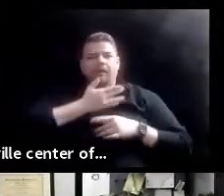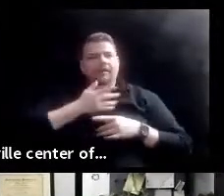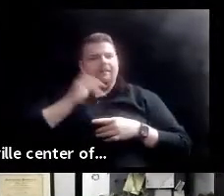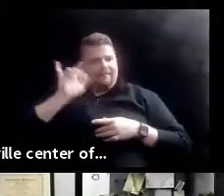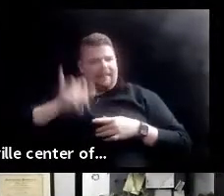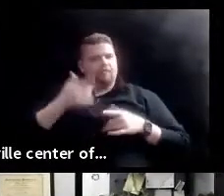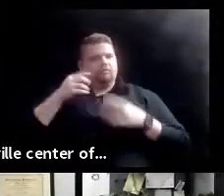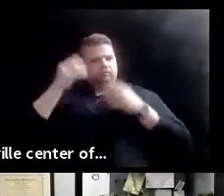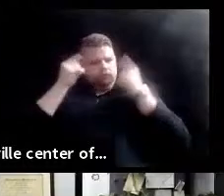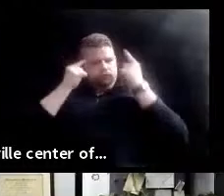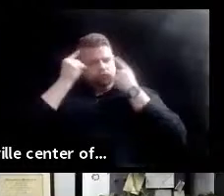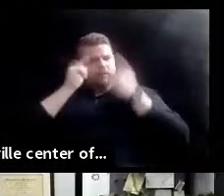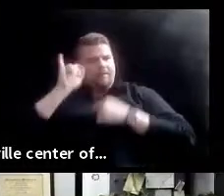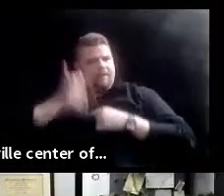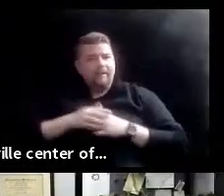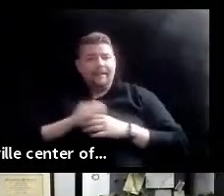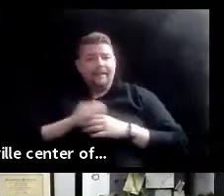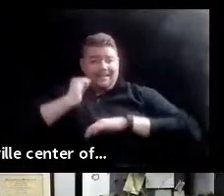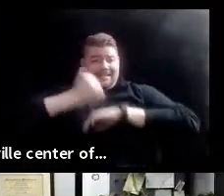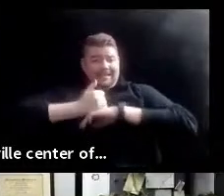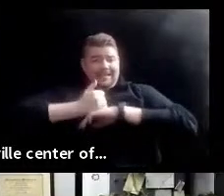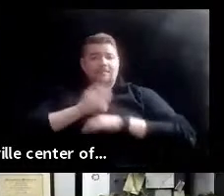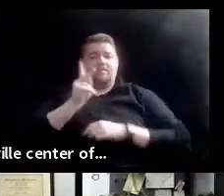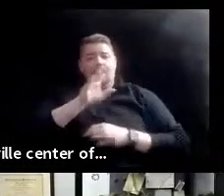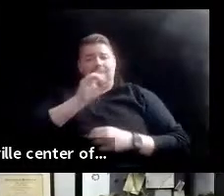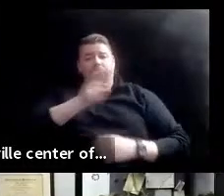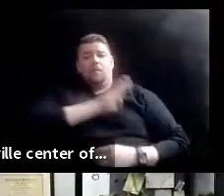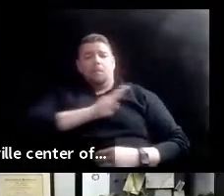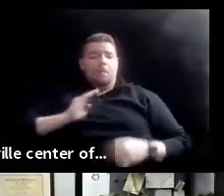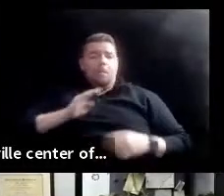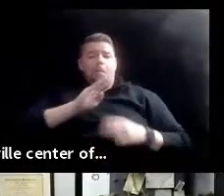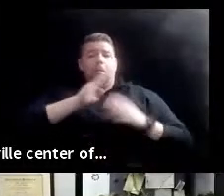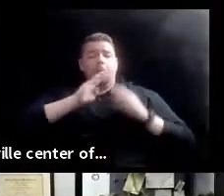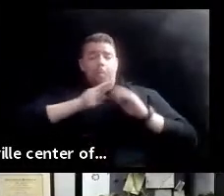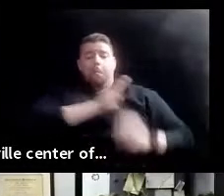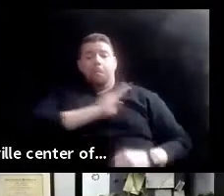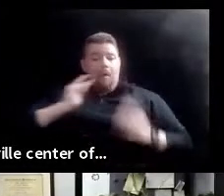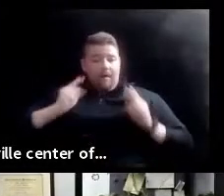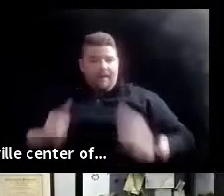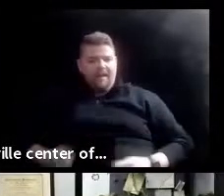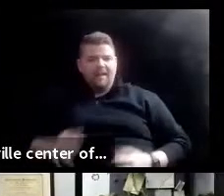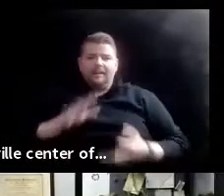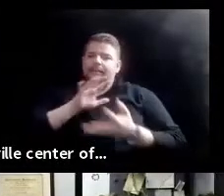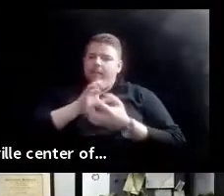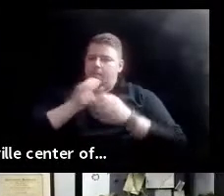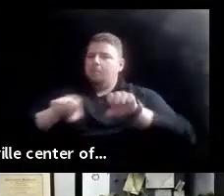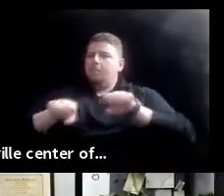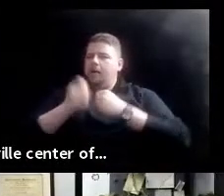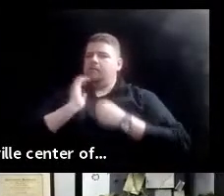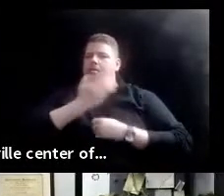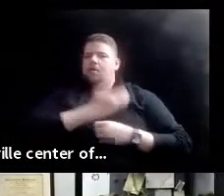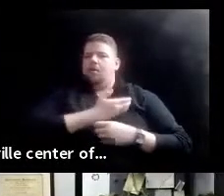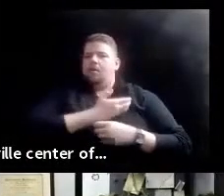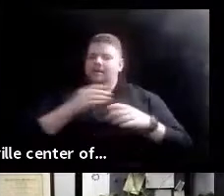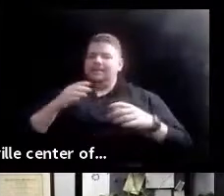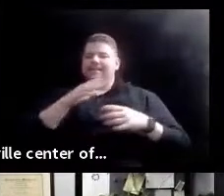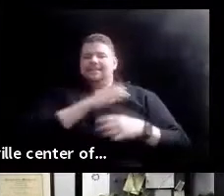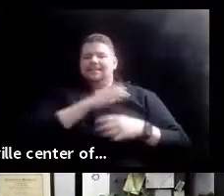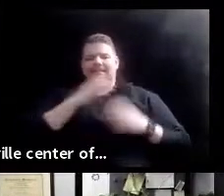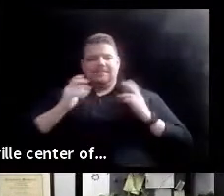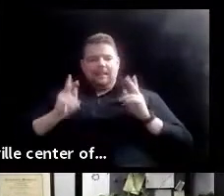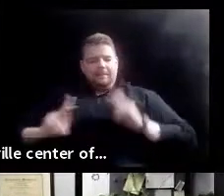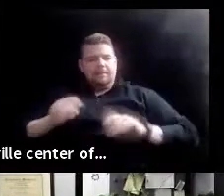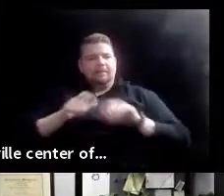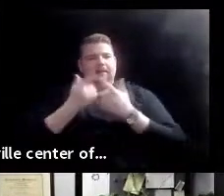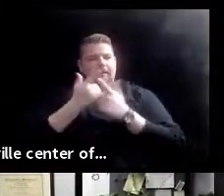deliberate. The existence of the Knox County Board of Health is a direct violation of our civil liberties as American citizens due to the fact that it is